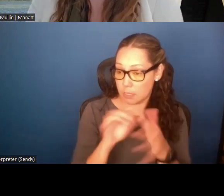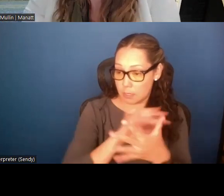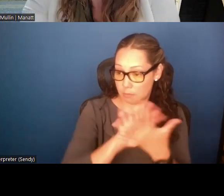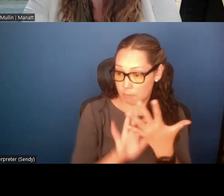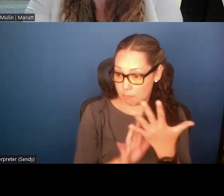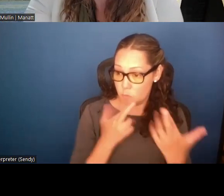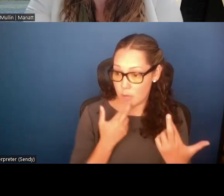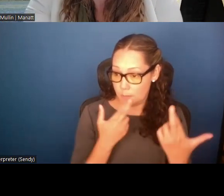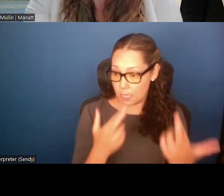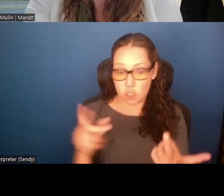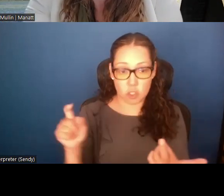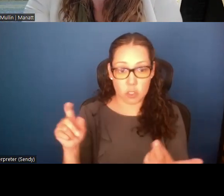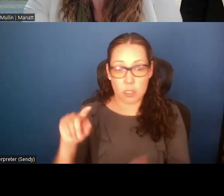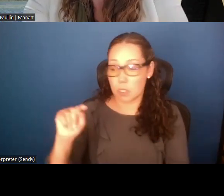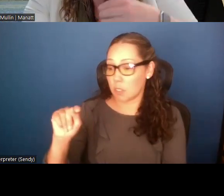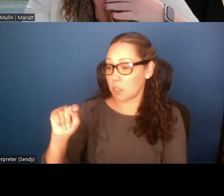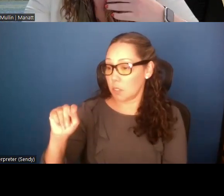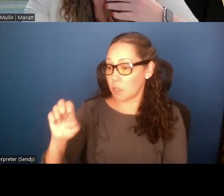And I see, Teresa, you've raised your hand.